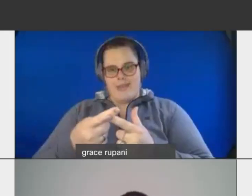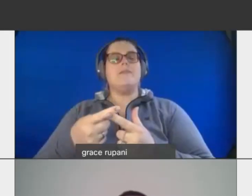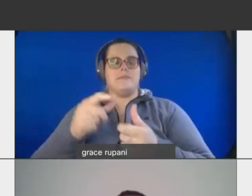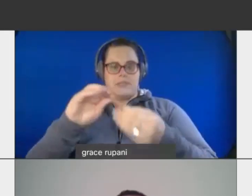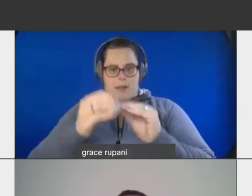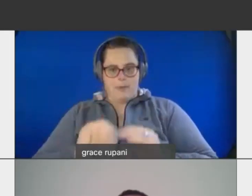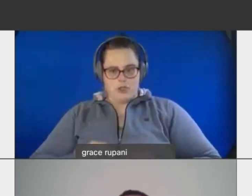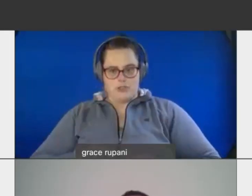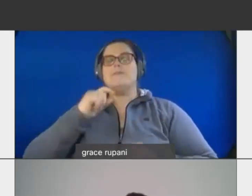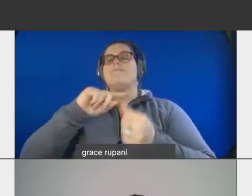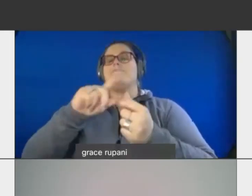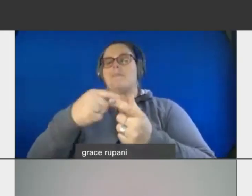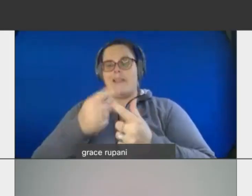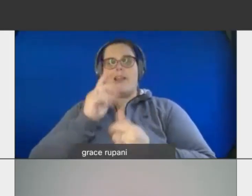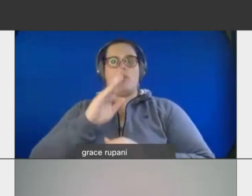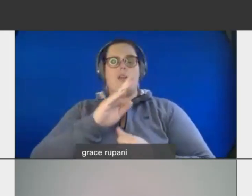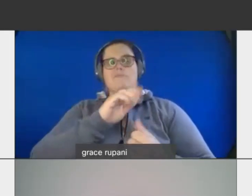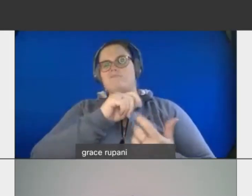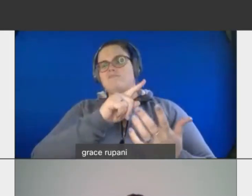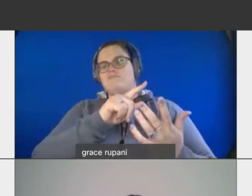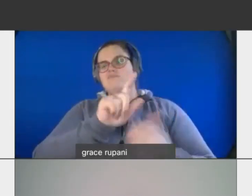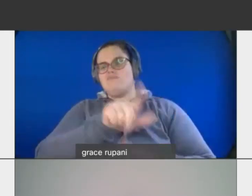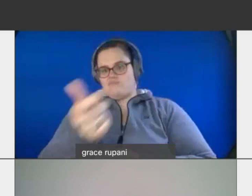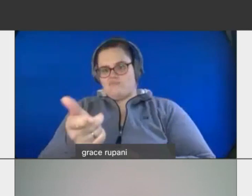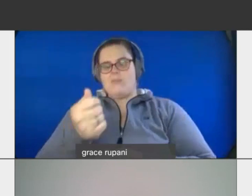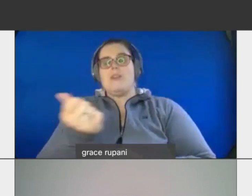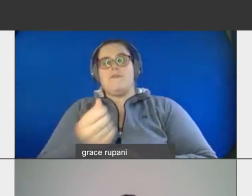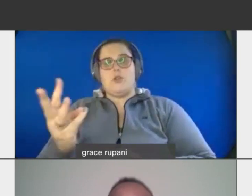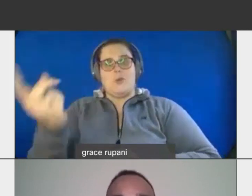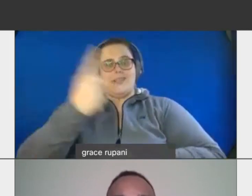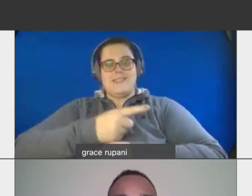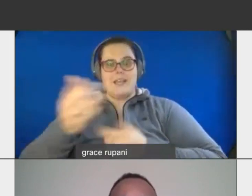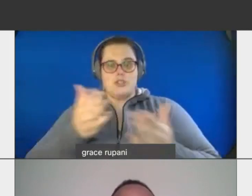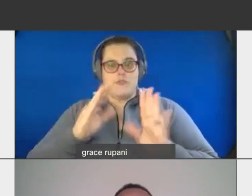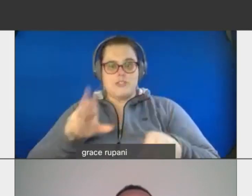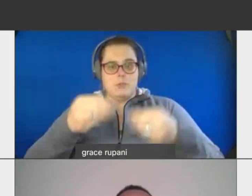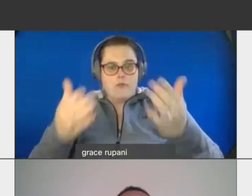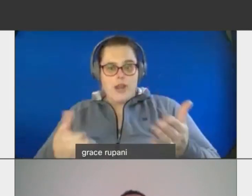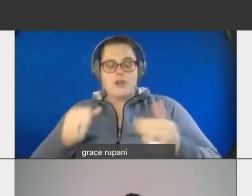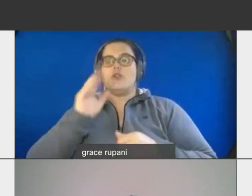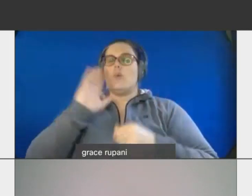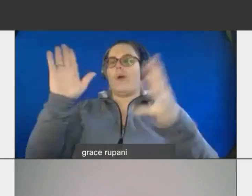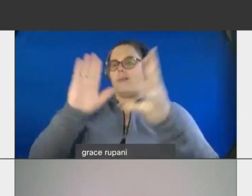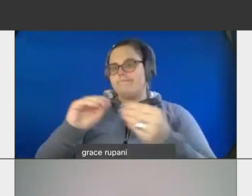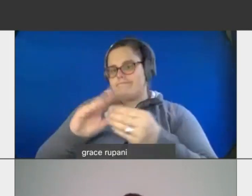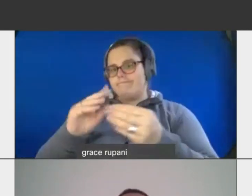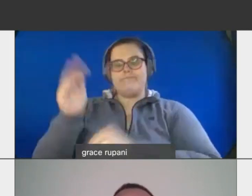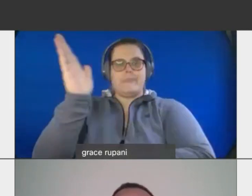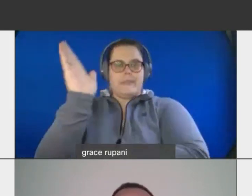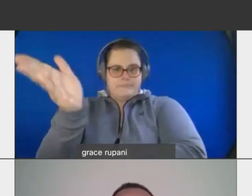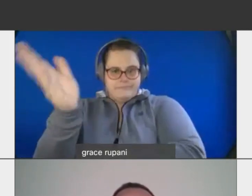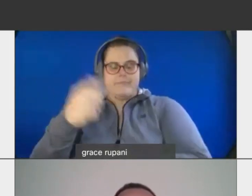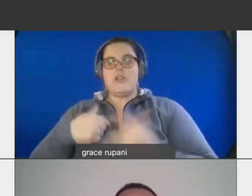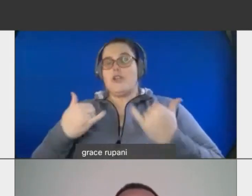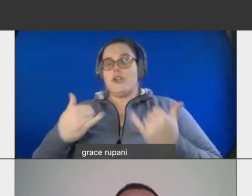jump into some presentations from some of our day service providers on their current status and what they offer for their programs. So